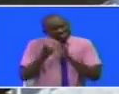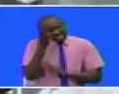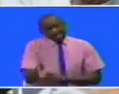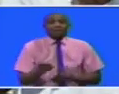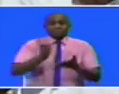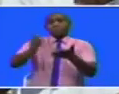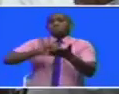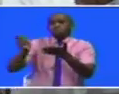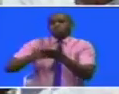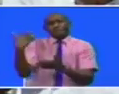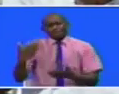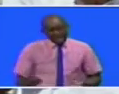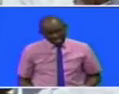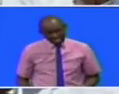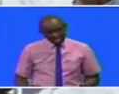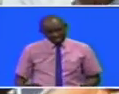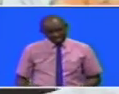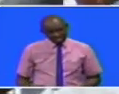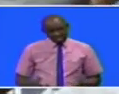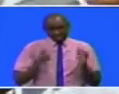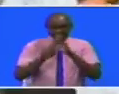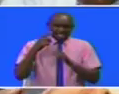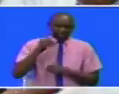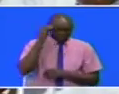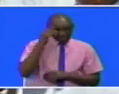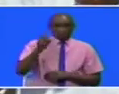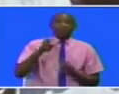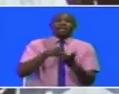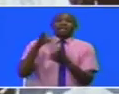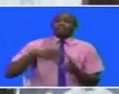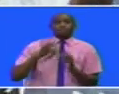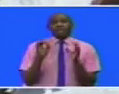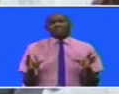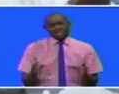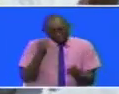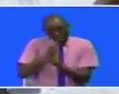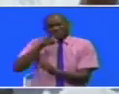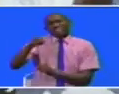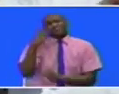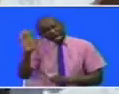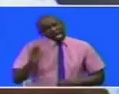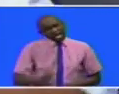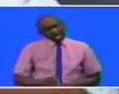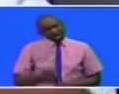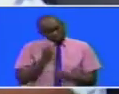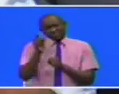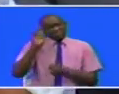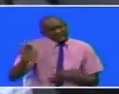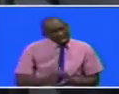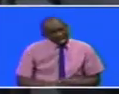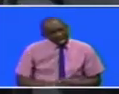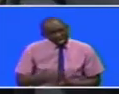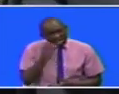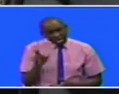marking papers and not paying staff? Is that the work of the cabinet secretary? Kwa hivyo